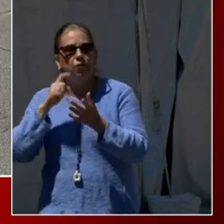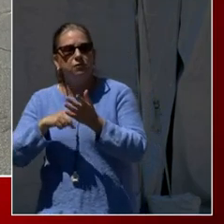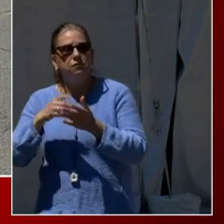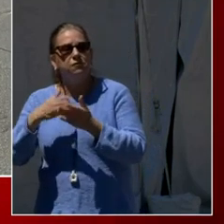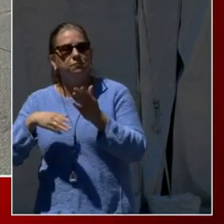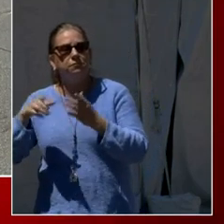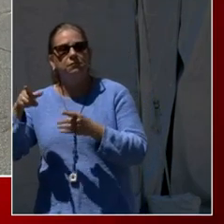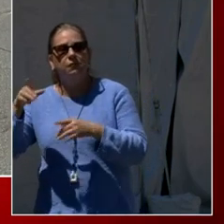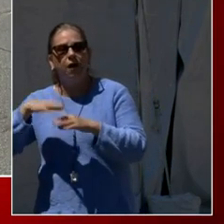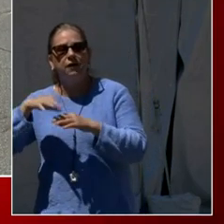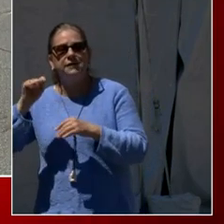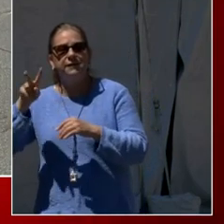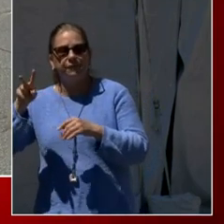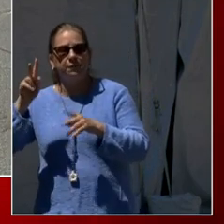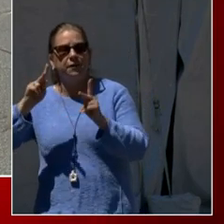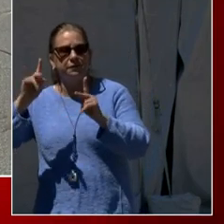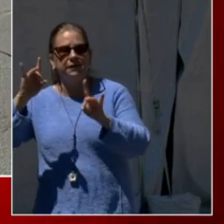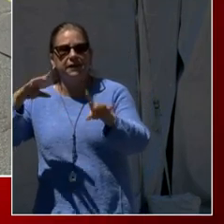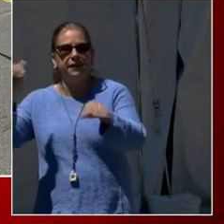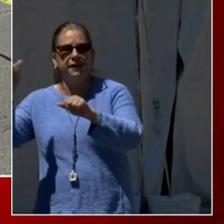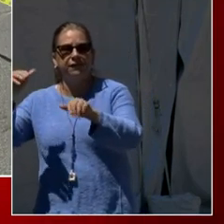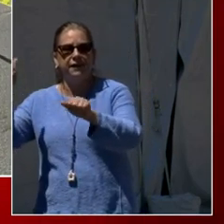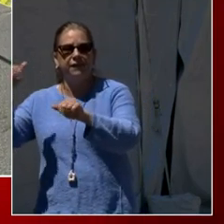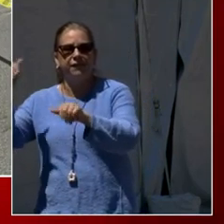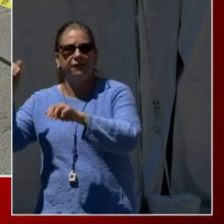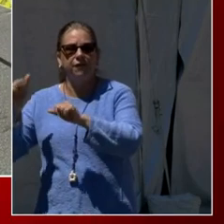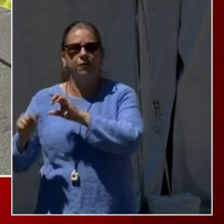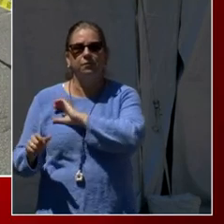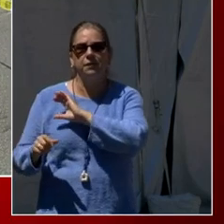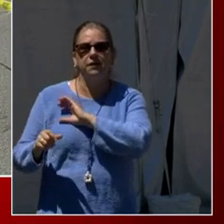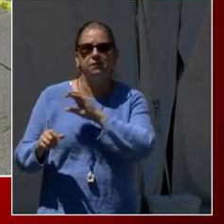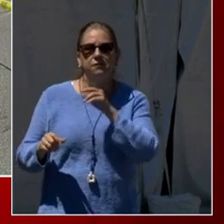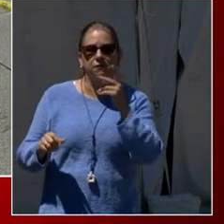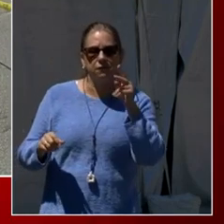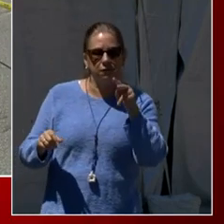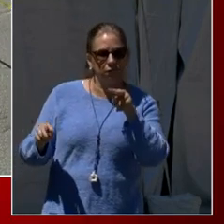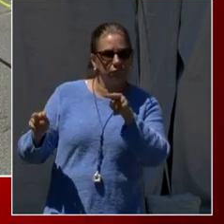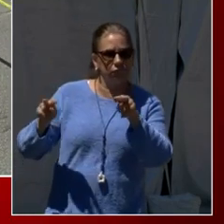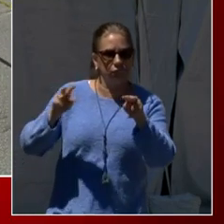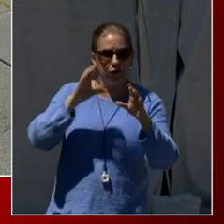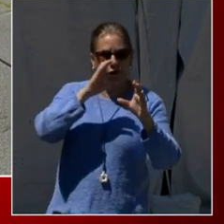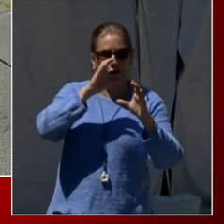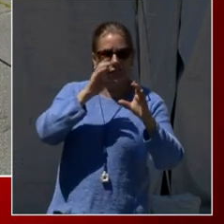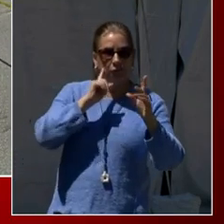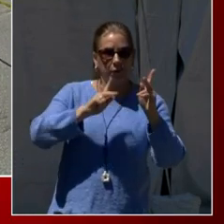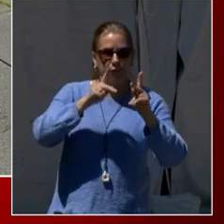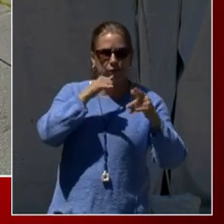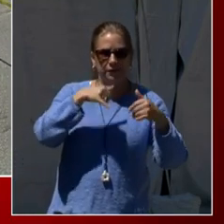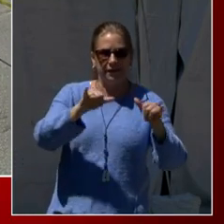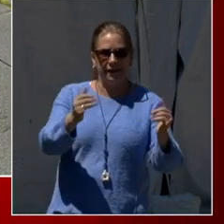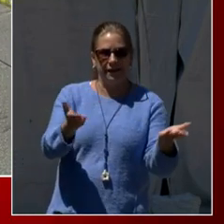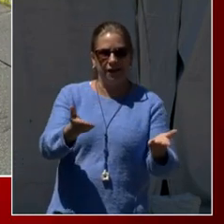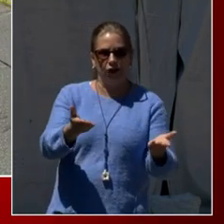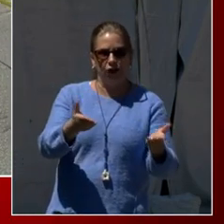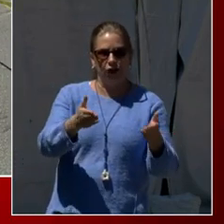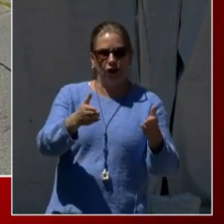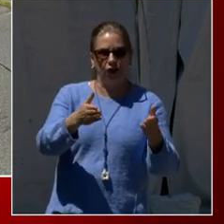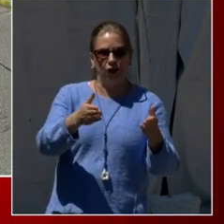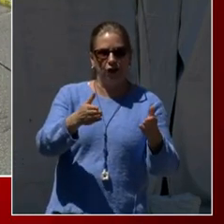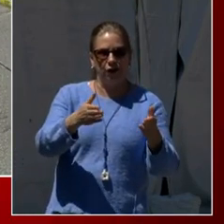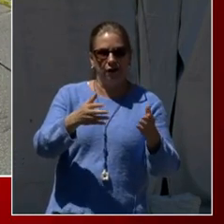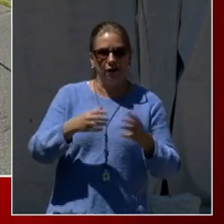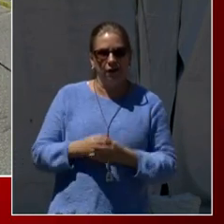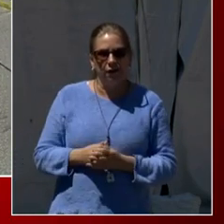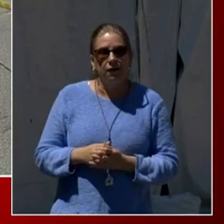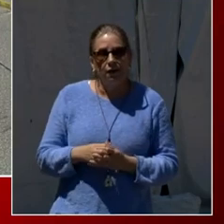to focus on those people who were intent on breaking the law anyway. So we do think that it was an effective tool for the